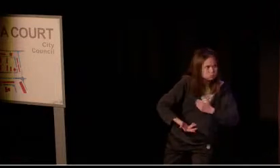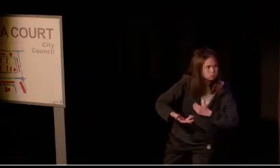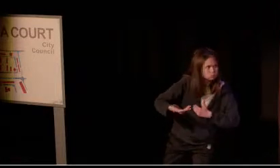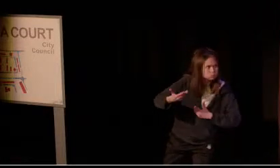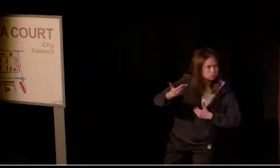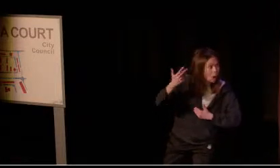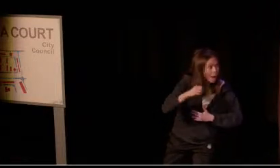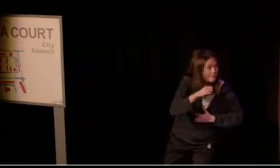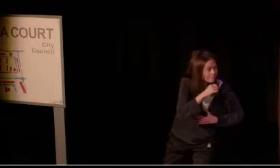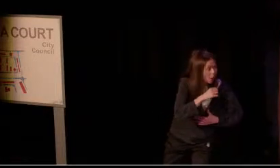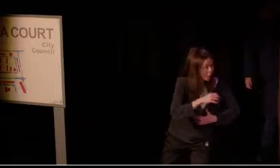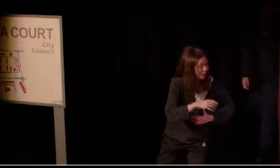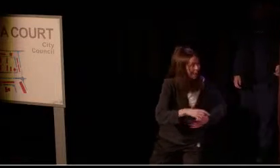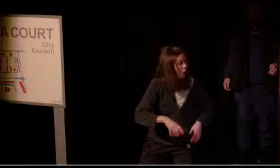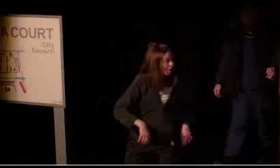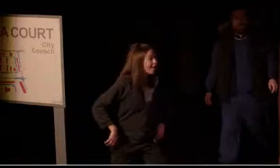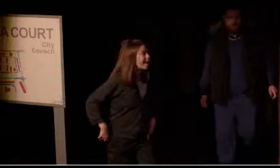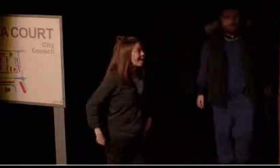one day.